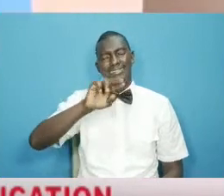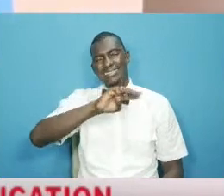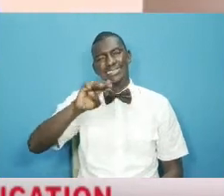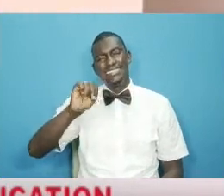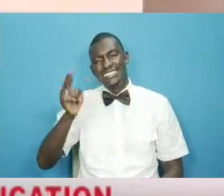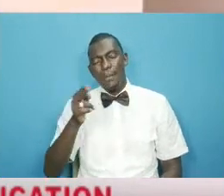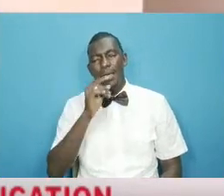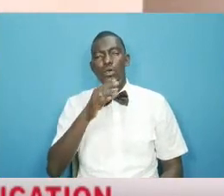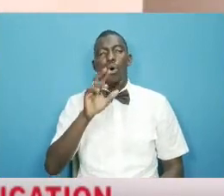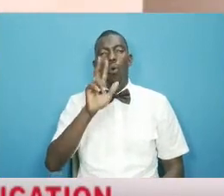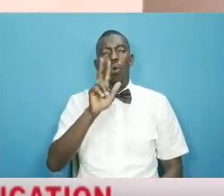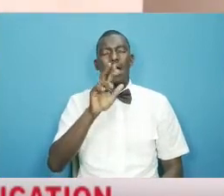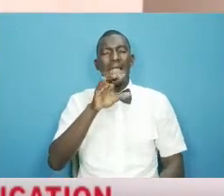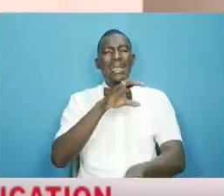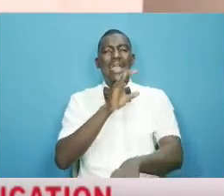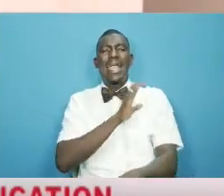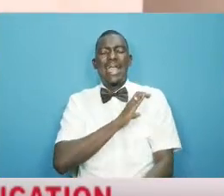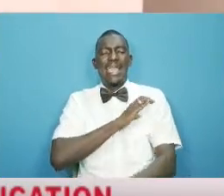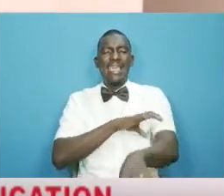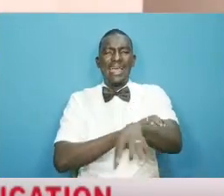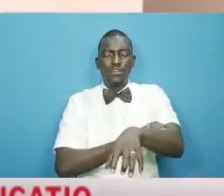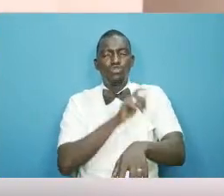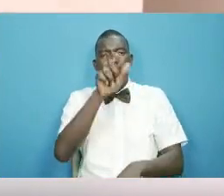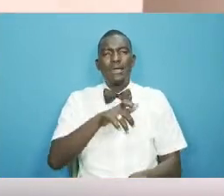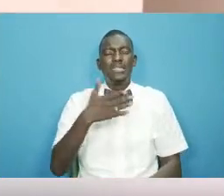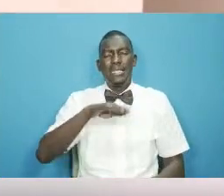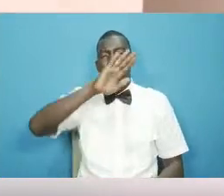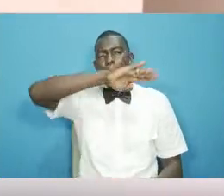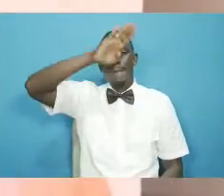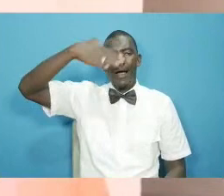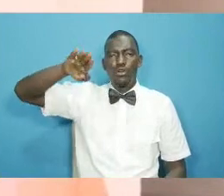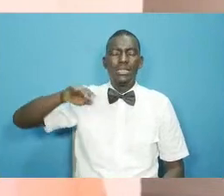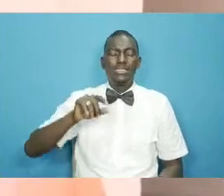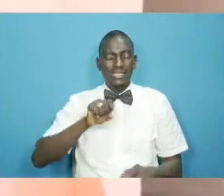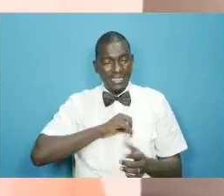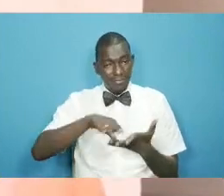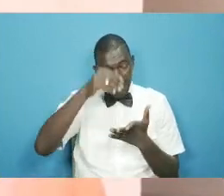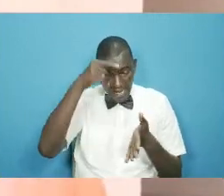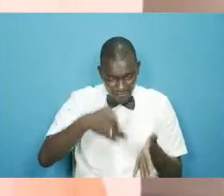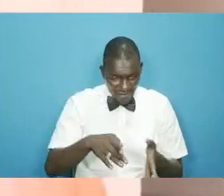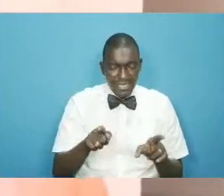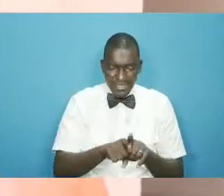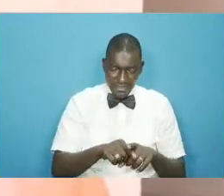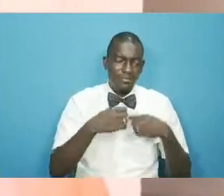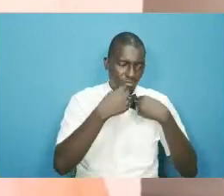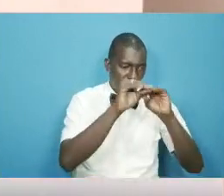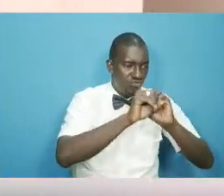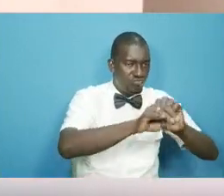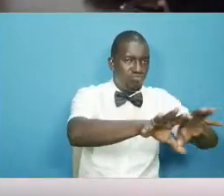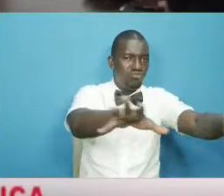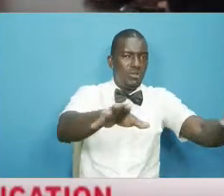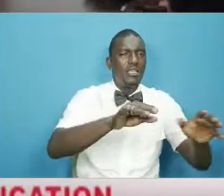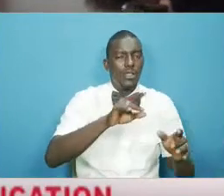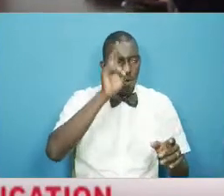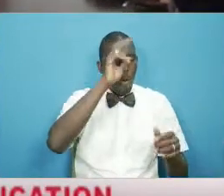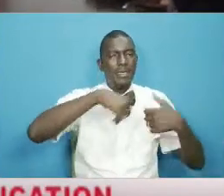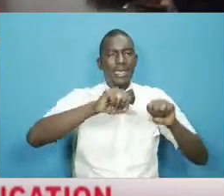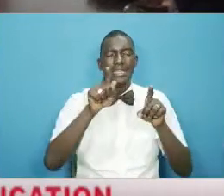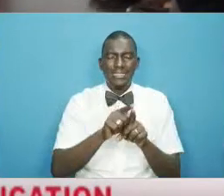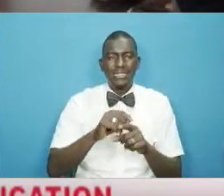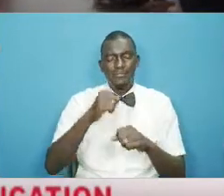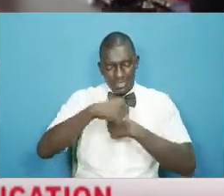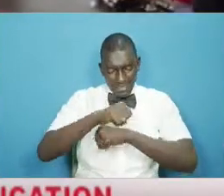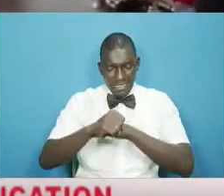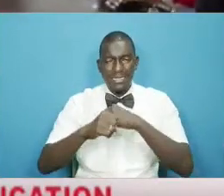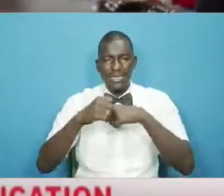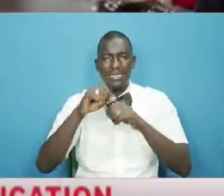is significant and he expects the participants to put the knowledge gained into practice at the grassroots level. The subsequent